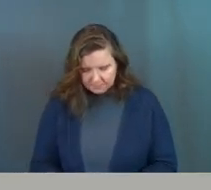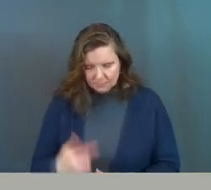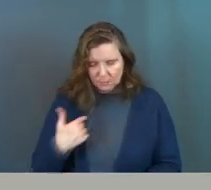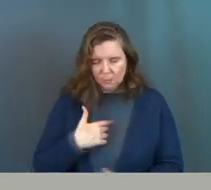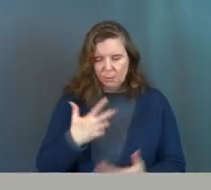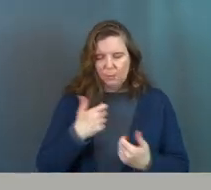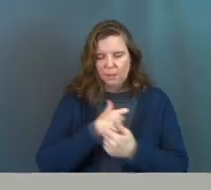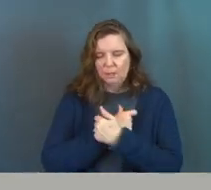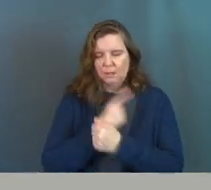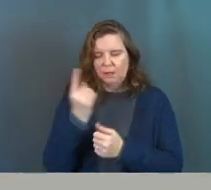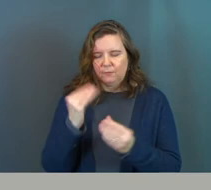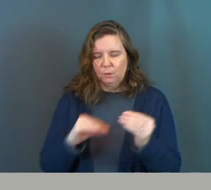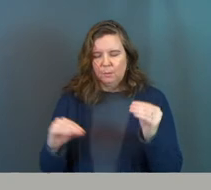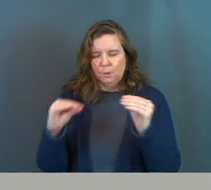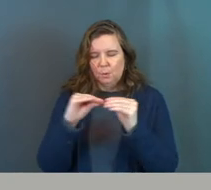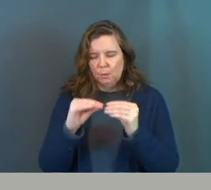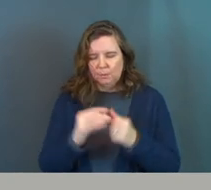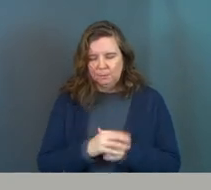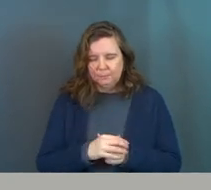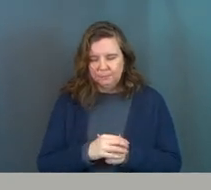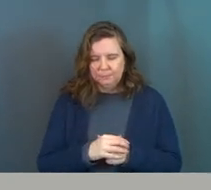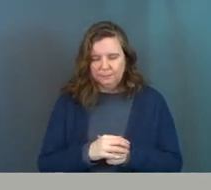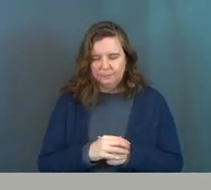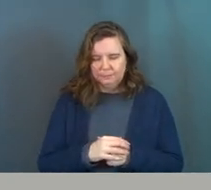we want to love you more.